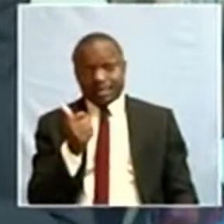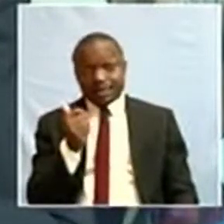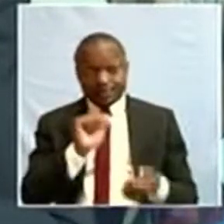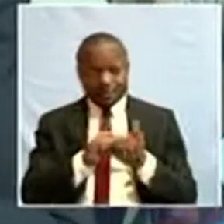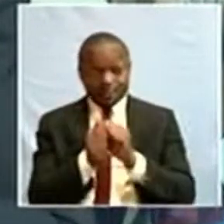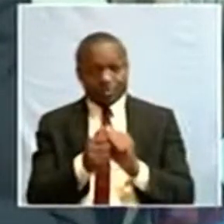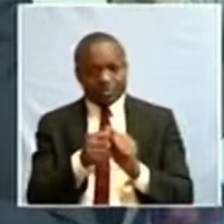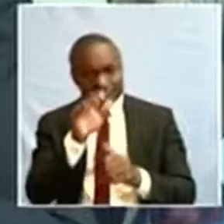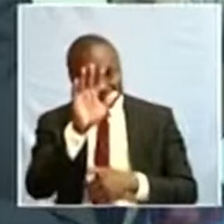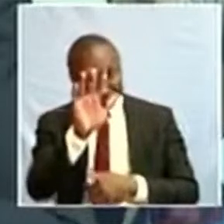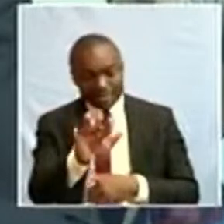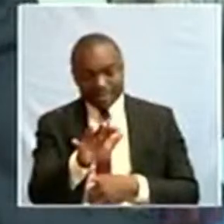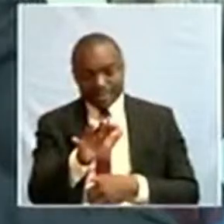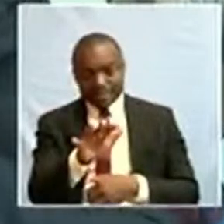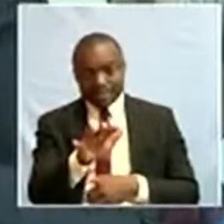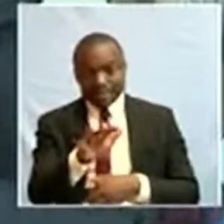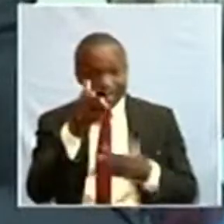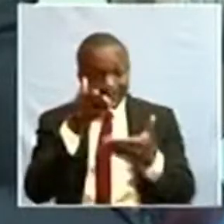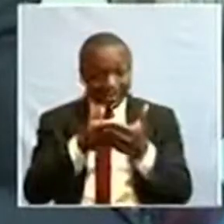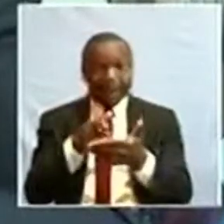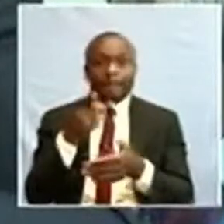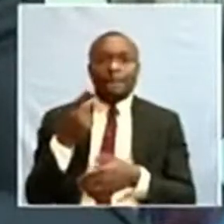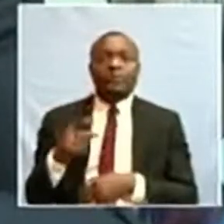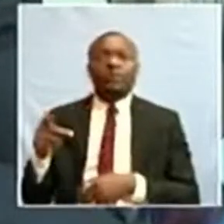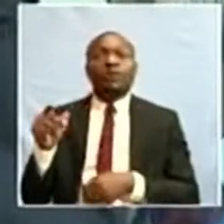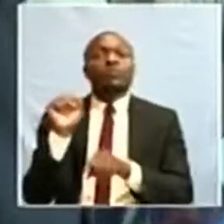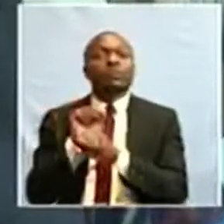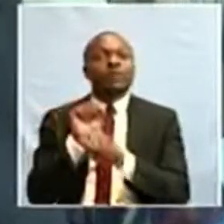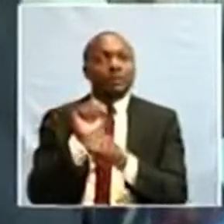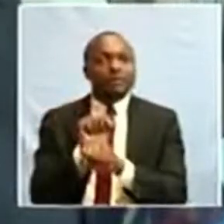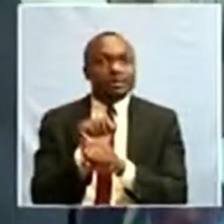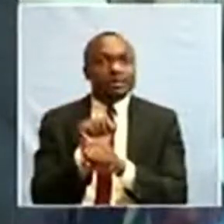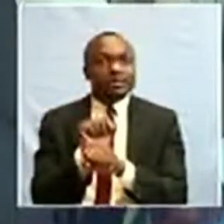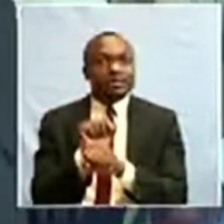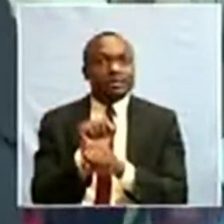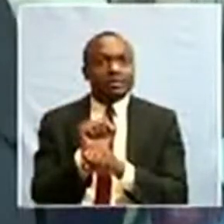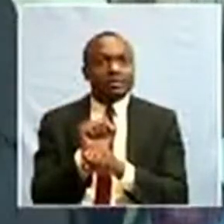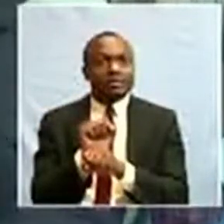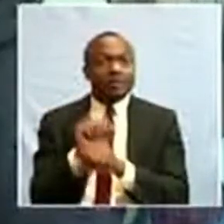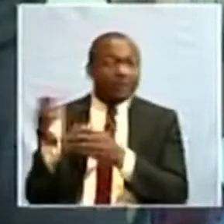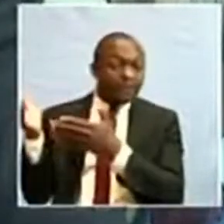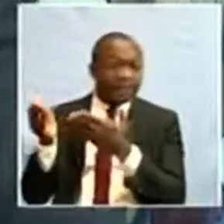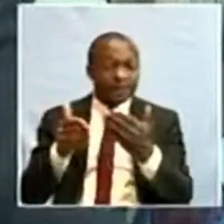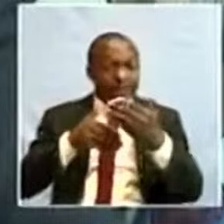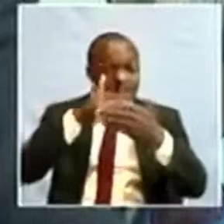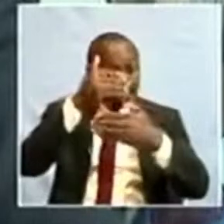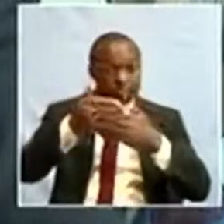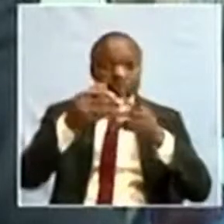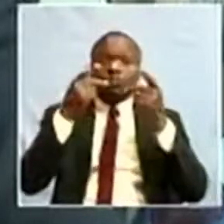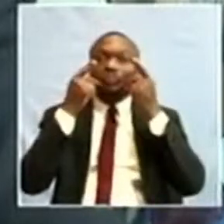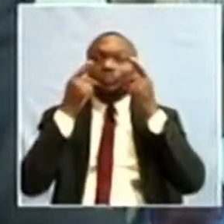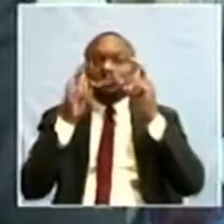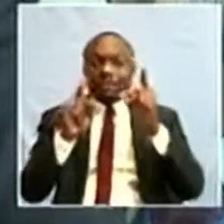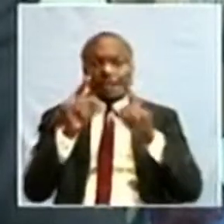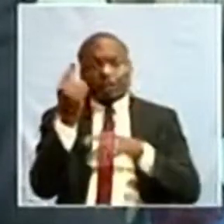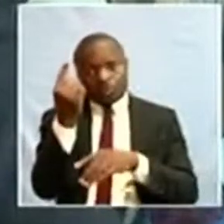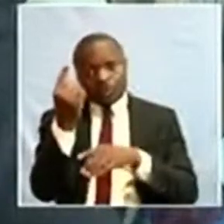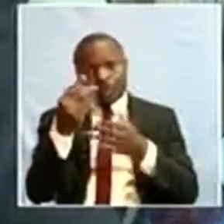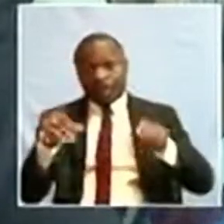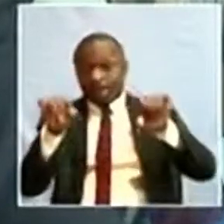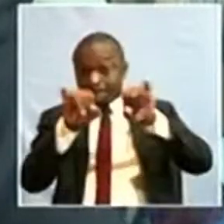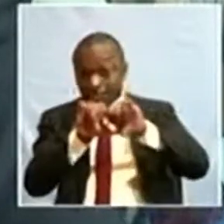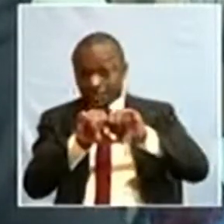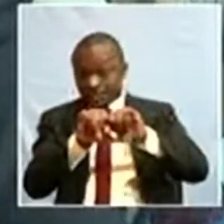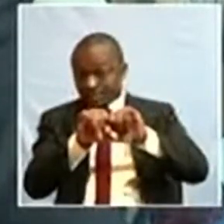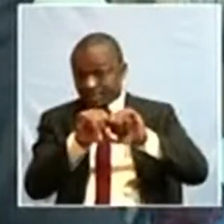exist in terms of this product that we're working towards bringing out to the public, one of the key issues that